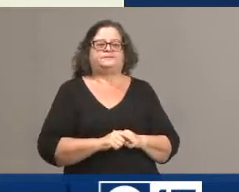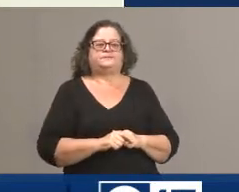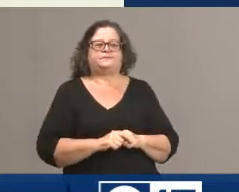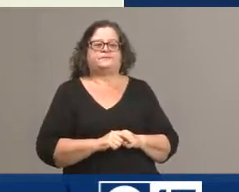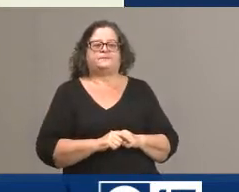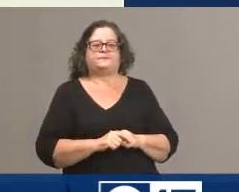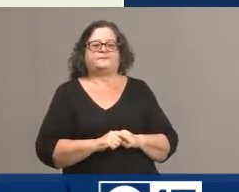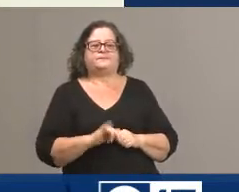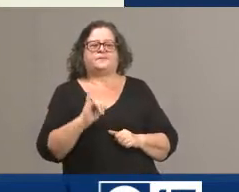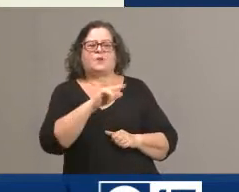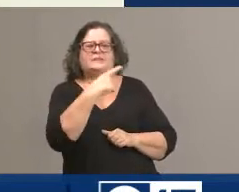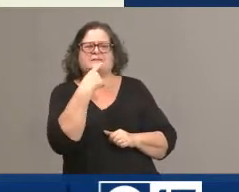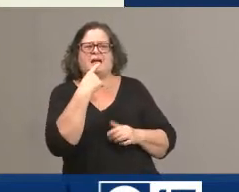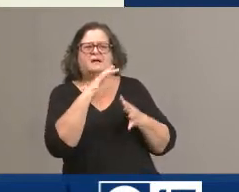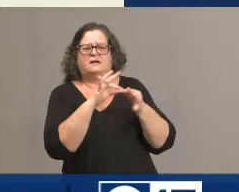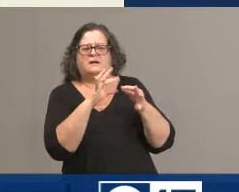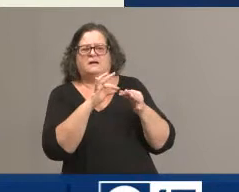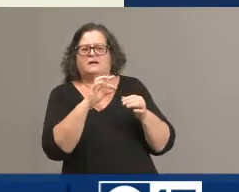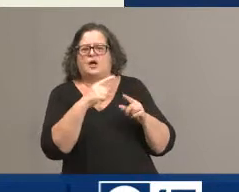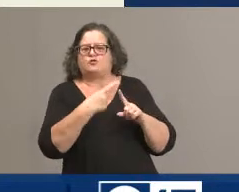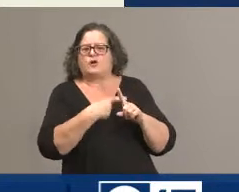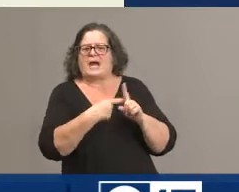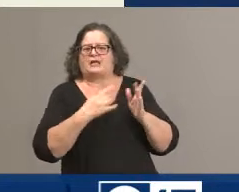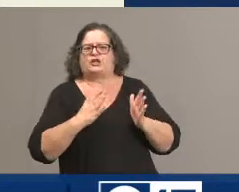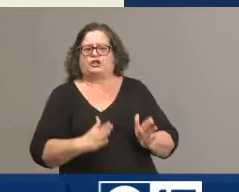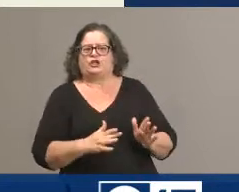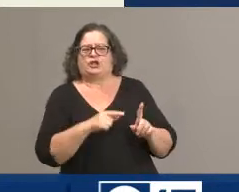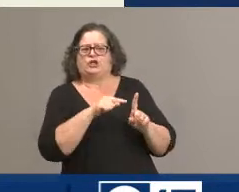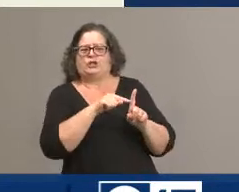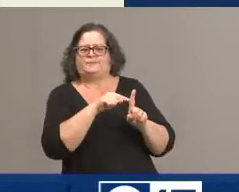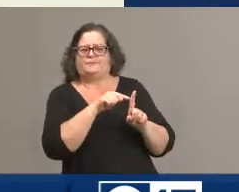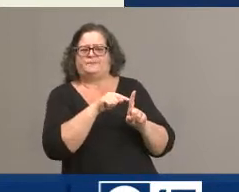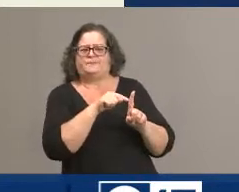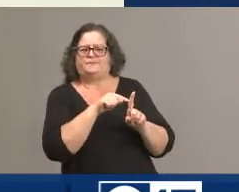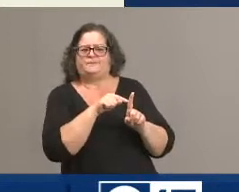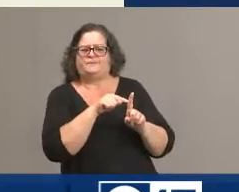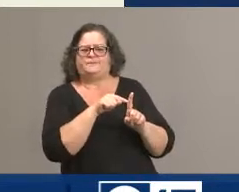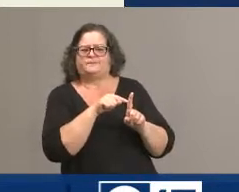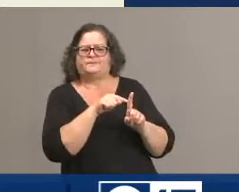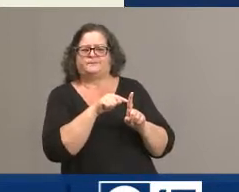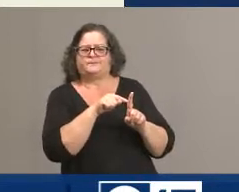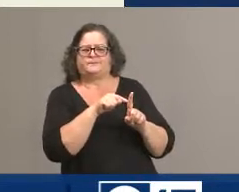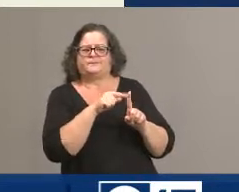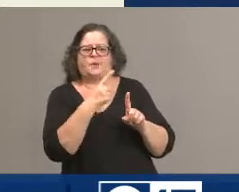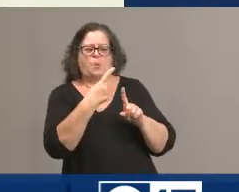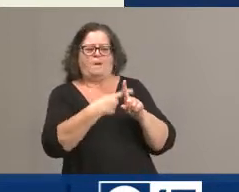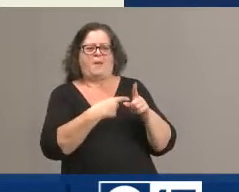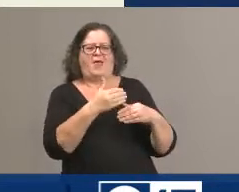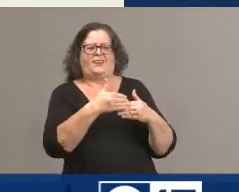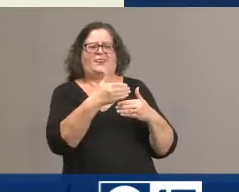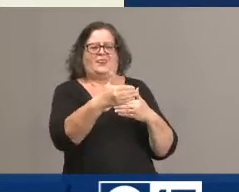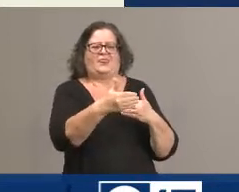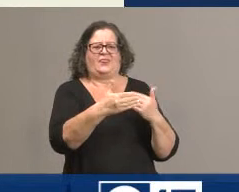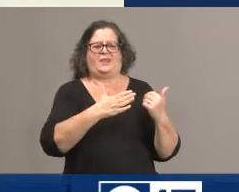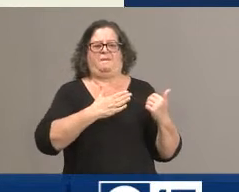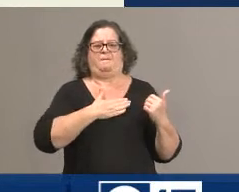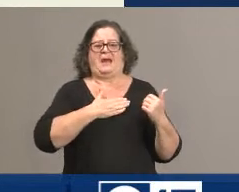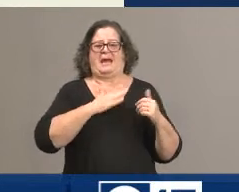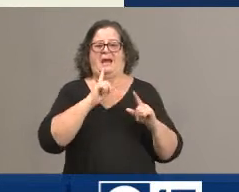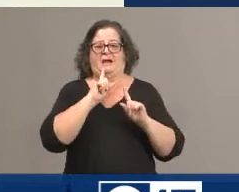that. Believe me, we've spent so much time talking about public health today and in the last several weeks, appropriately